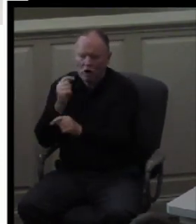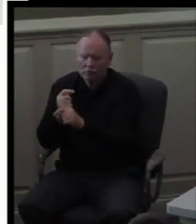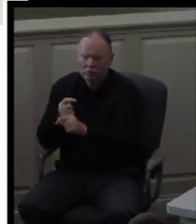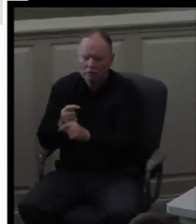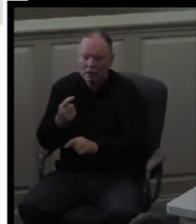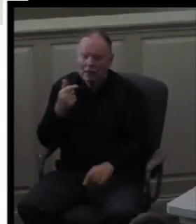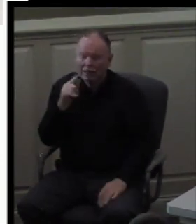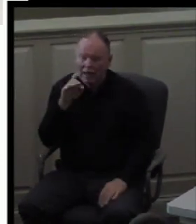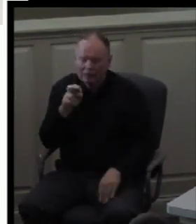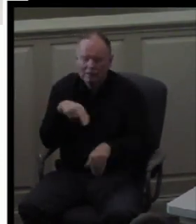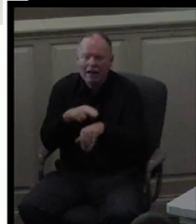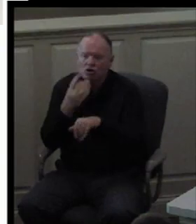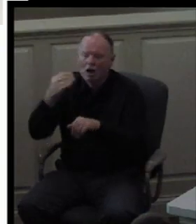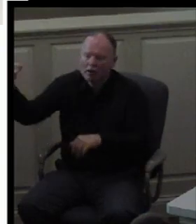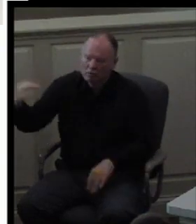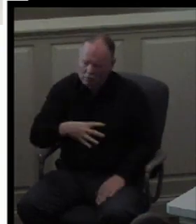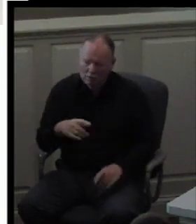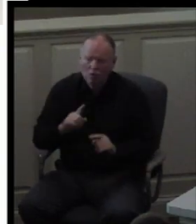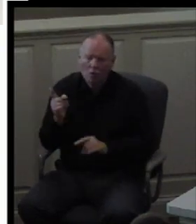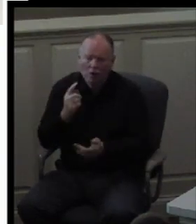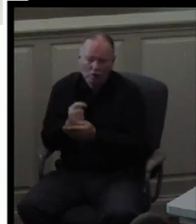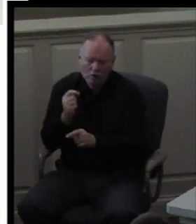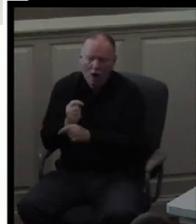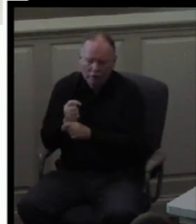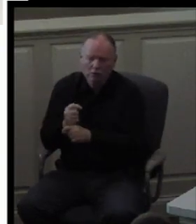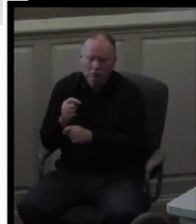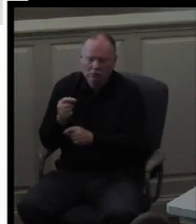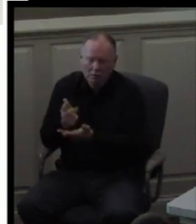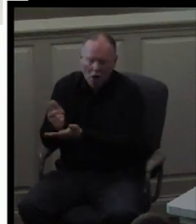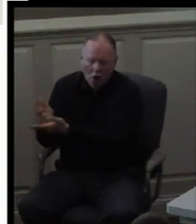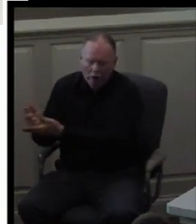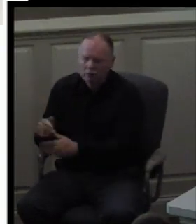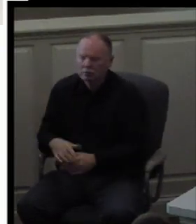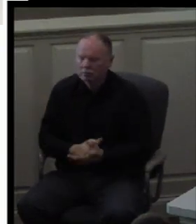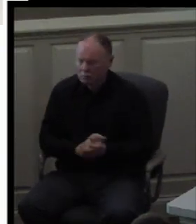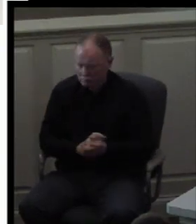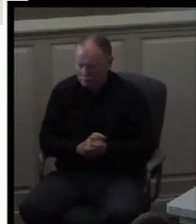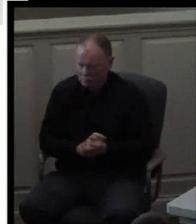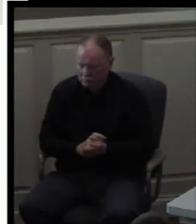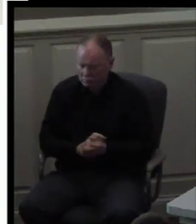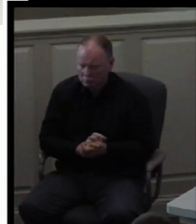so it allows a lot of natural light into the truck area, which you enjoy. The